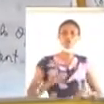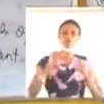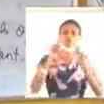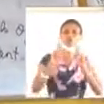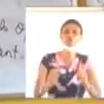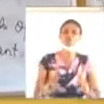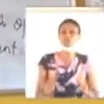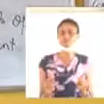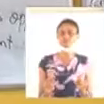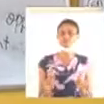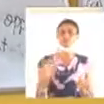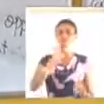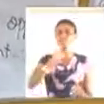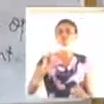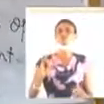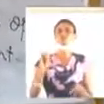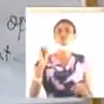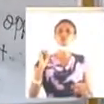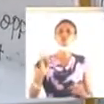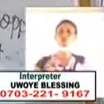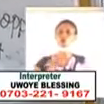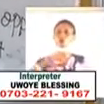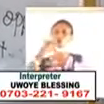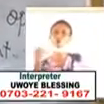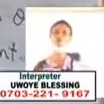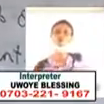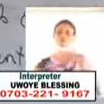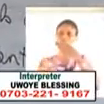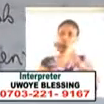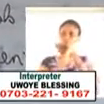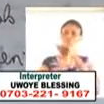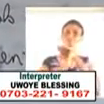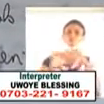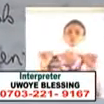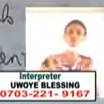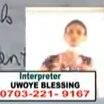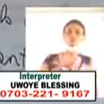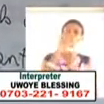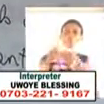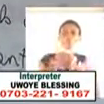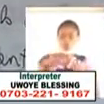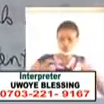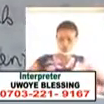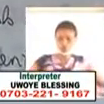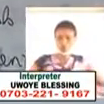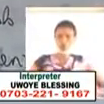measure. When youth are employed, when youth are